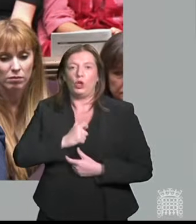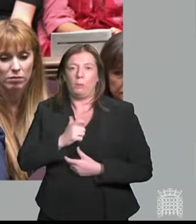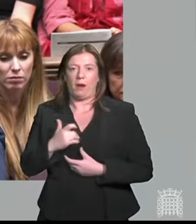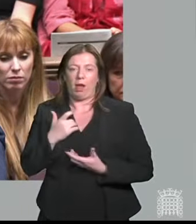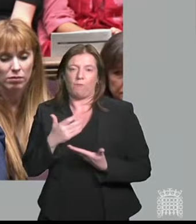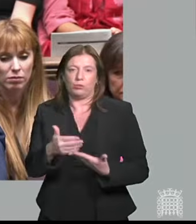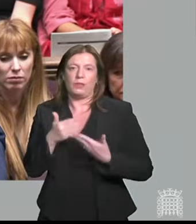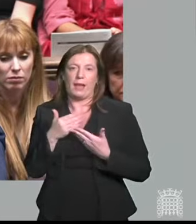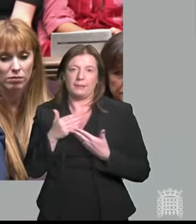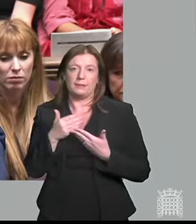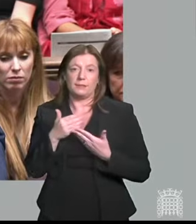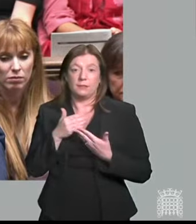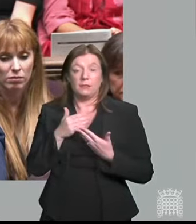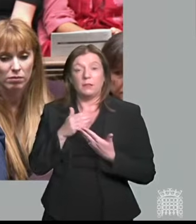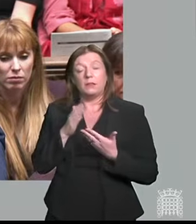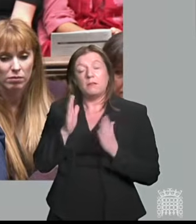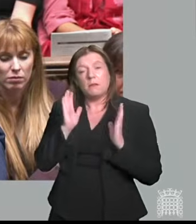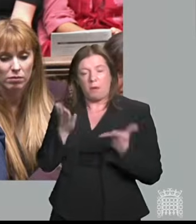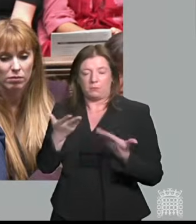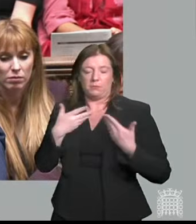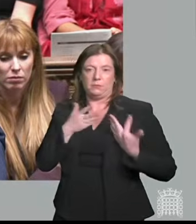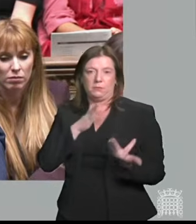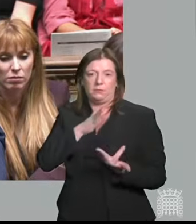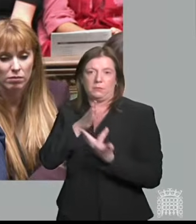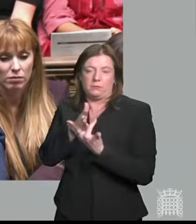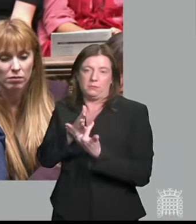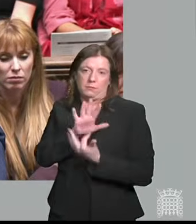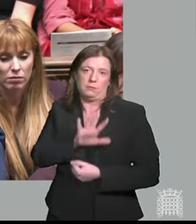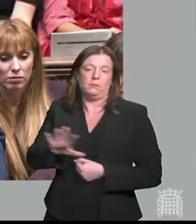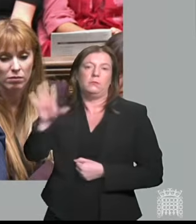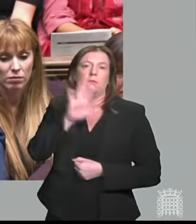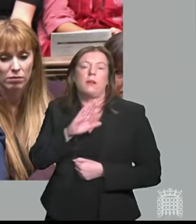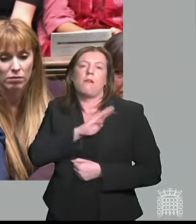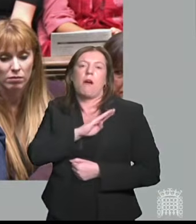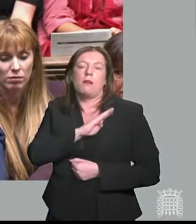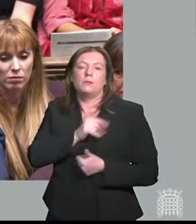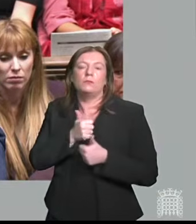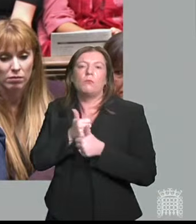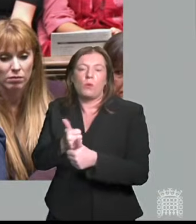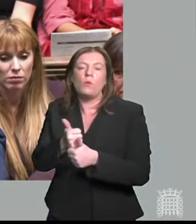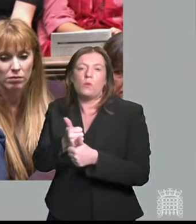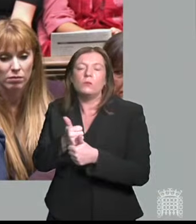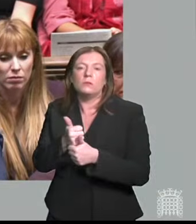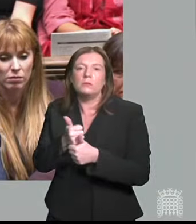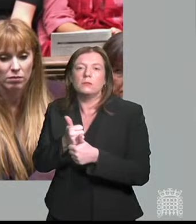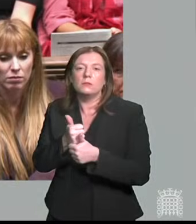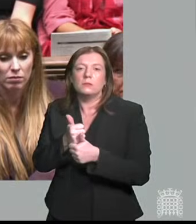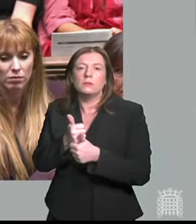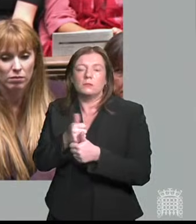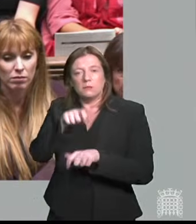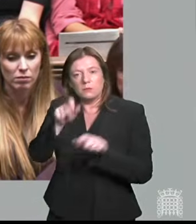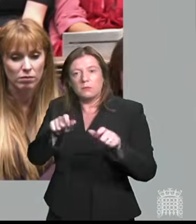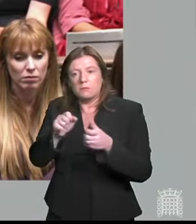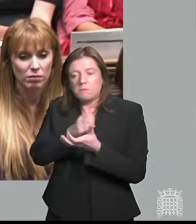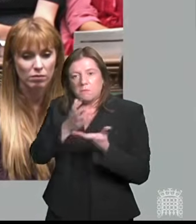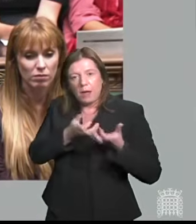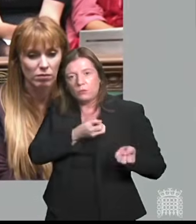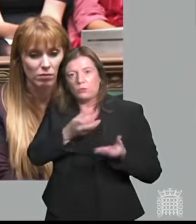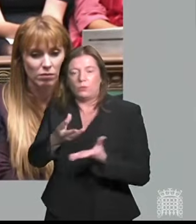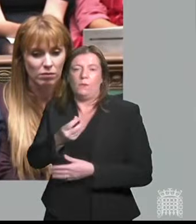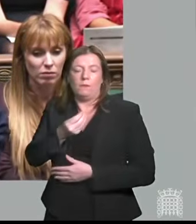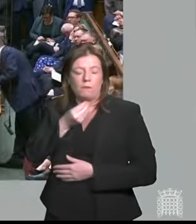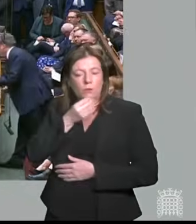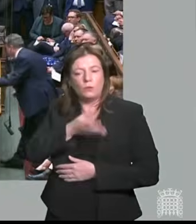protected without humanitarian access to those suffering in Gaza and the constant maintenance of the rule of international